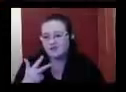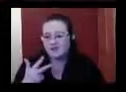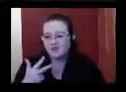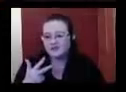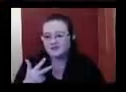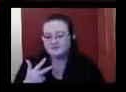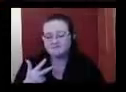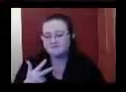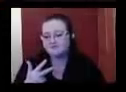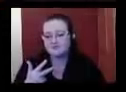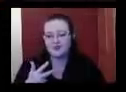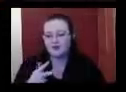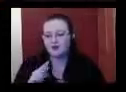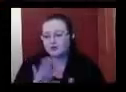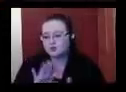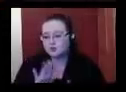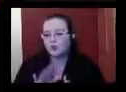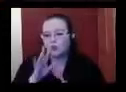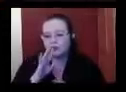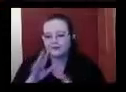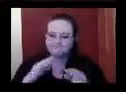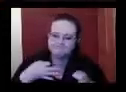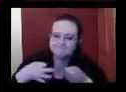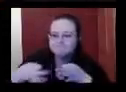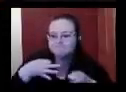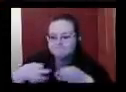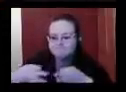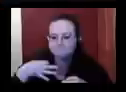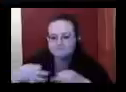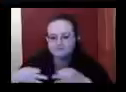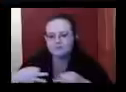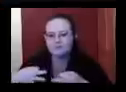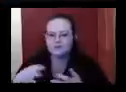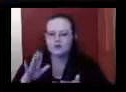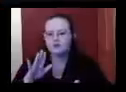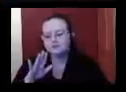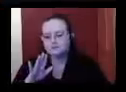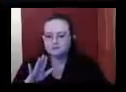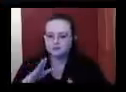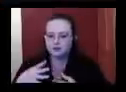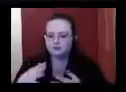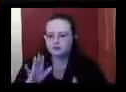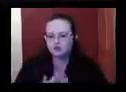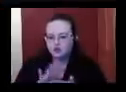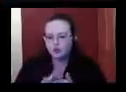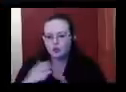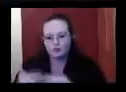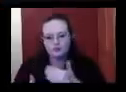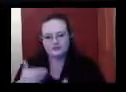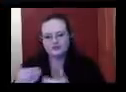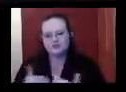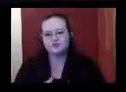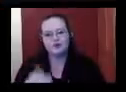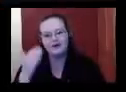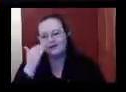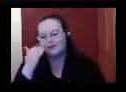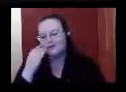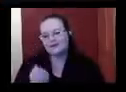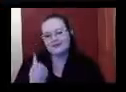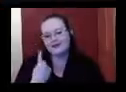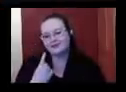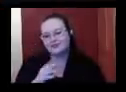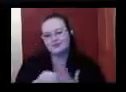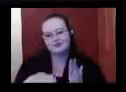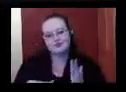health and safety protocols that we had in place last year and will continue this year, that our students really did a great job with. And that's